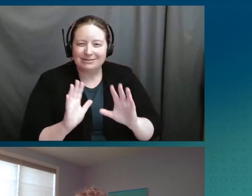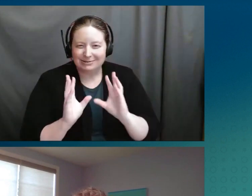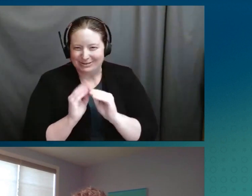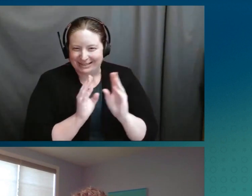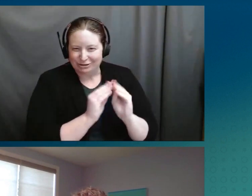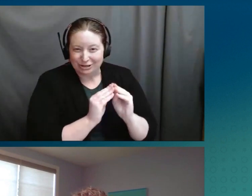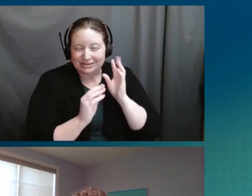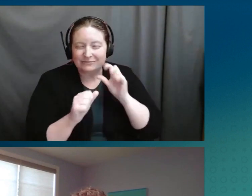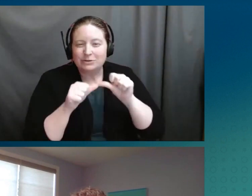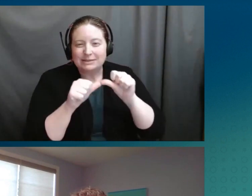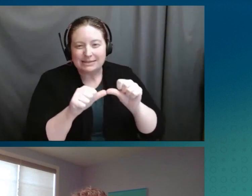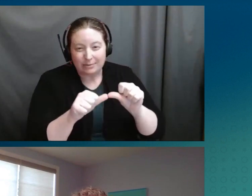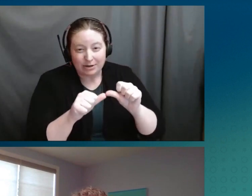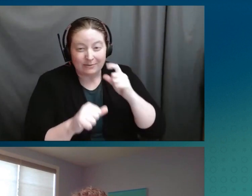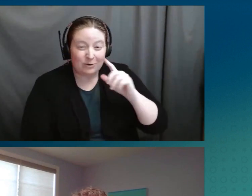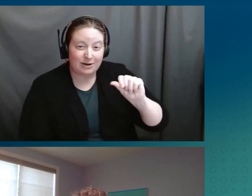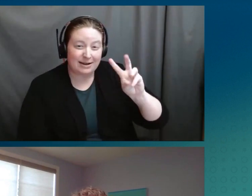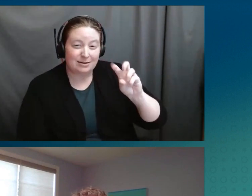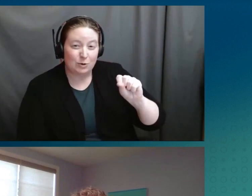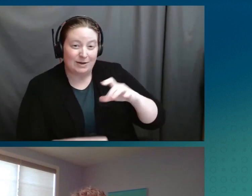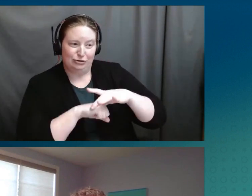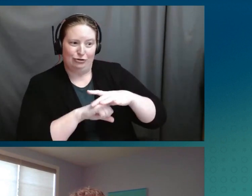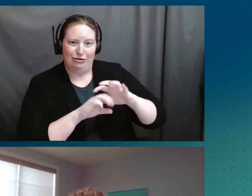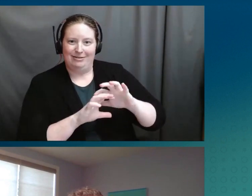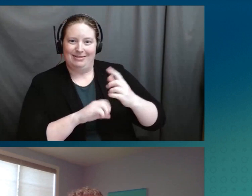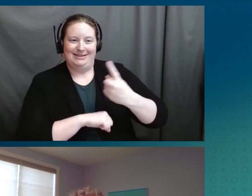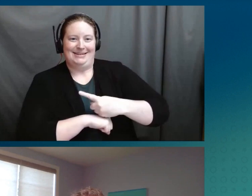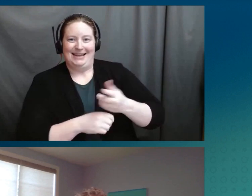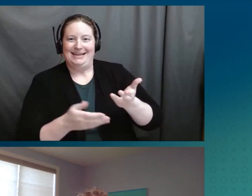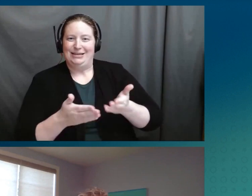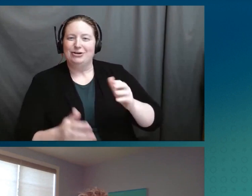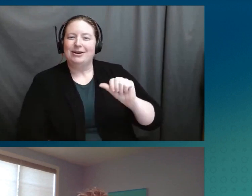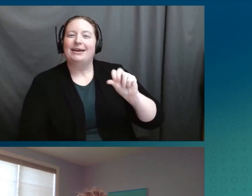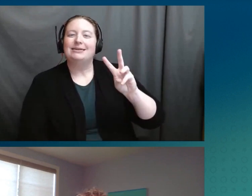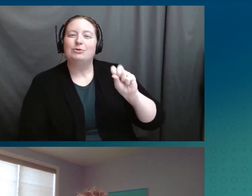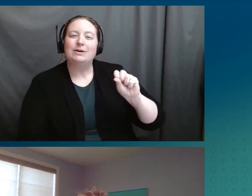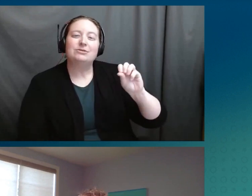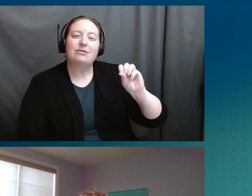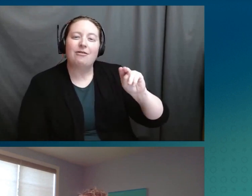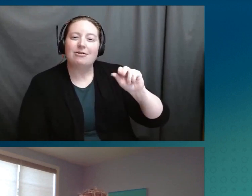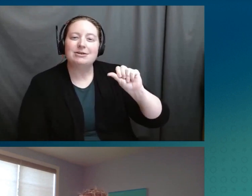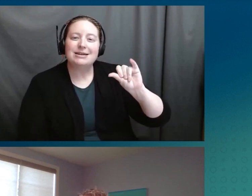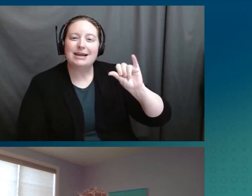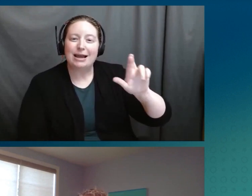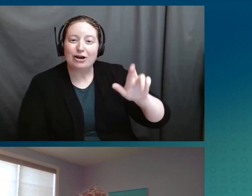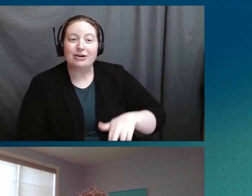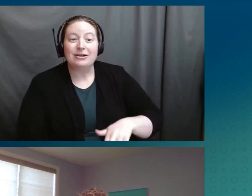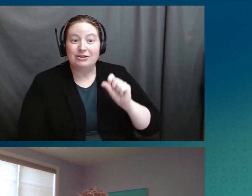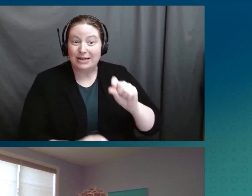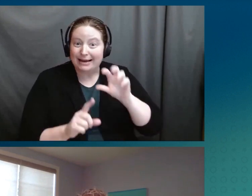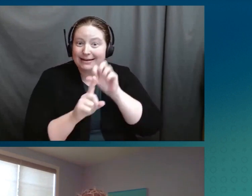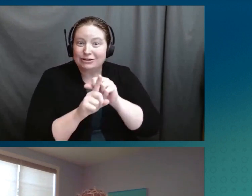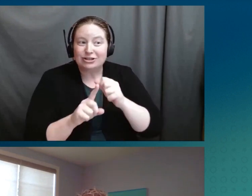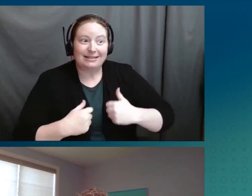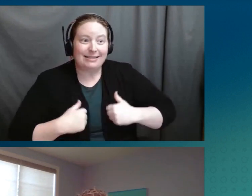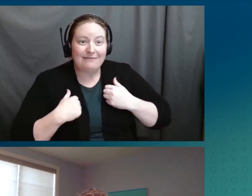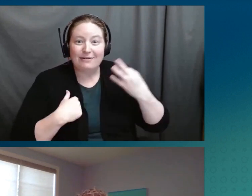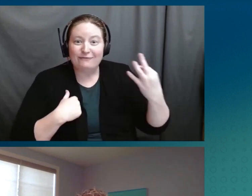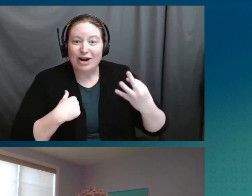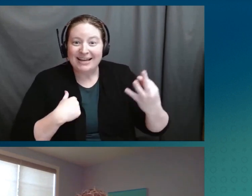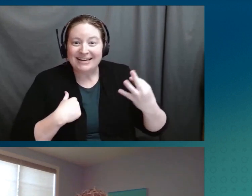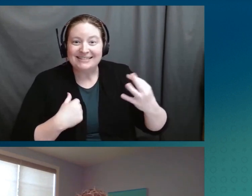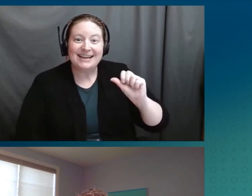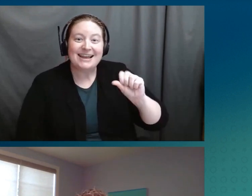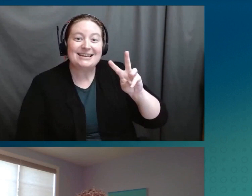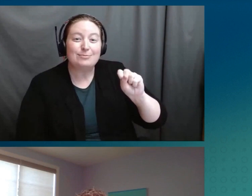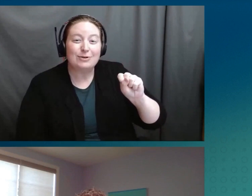about sustainability on AWS Earth Day here on AWS On Air, where you could catch us live on Fridays on AWS On Air